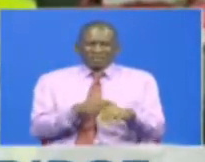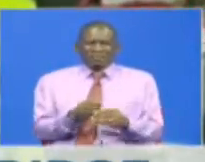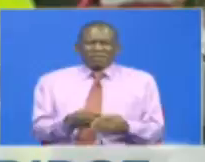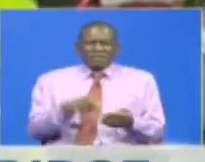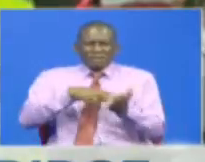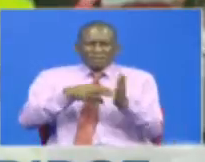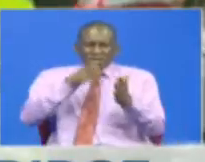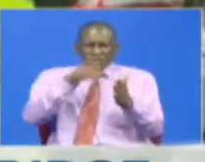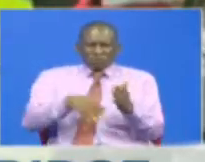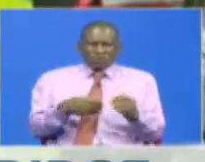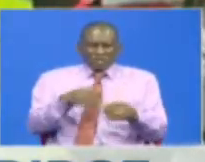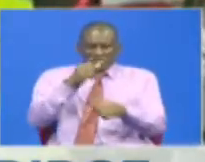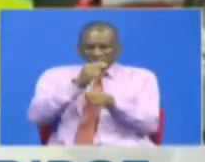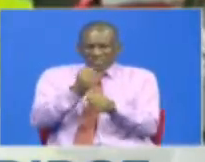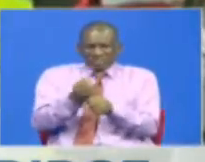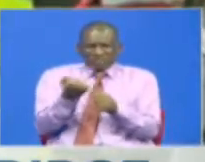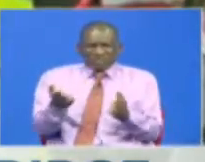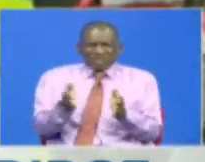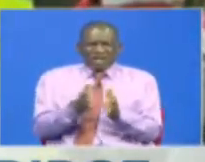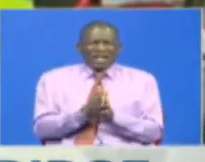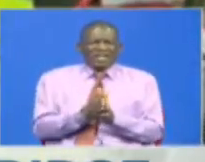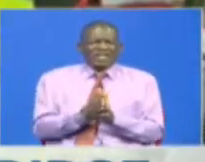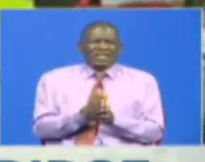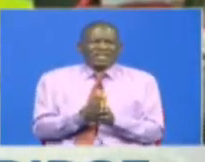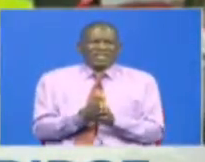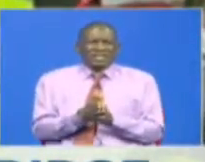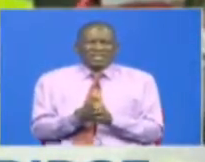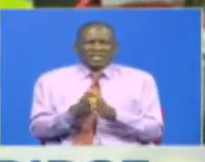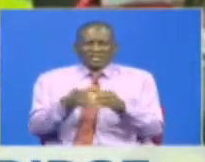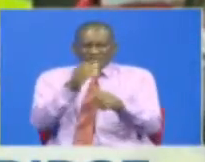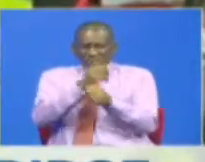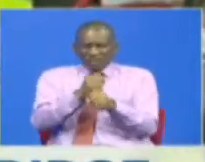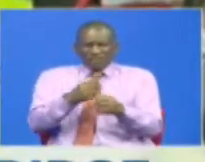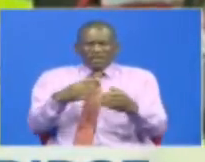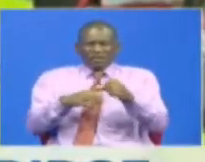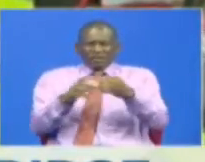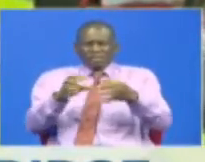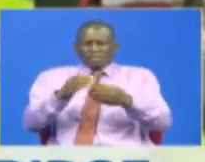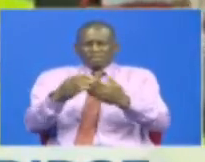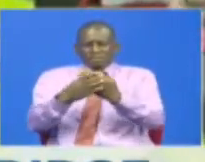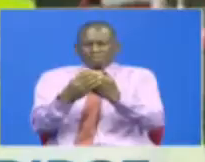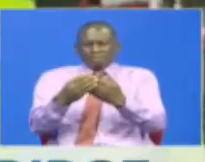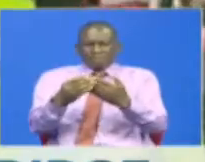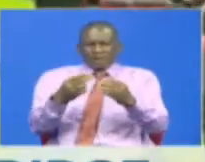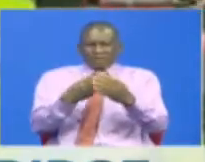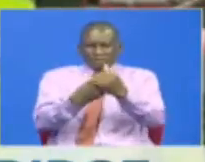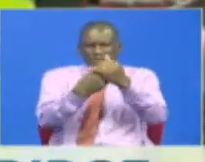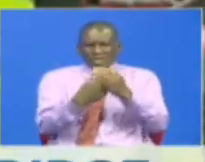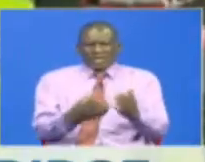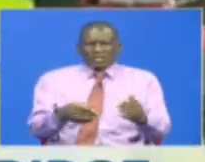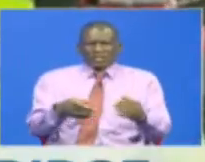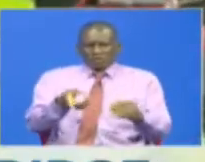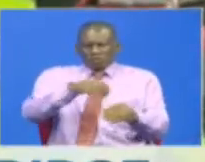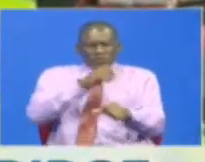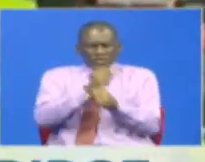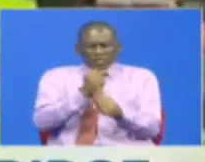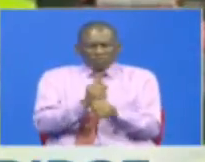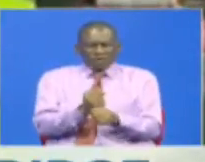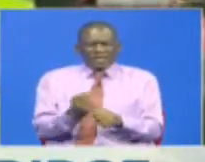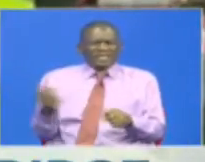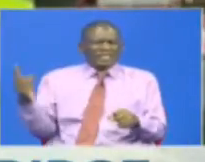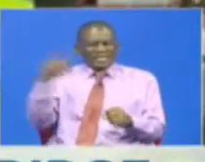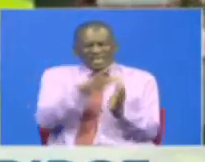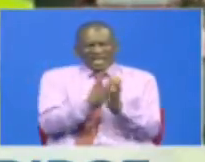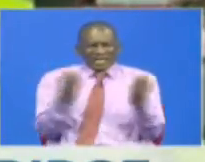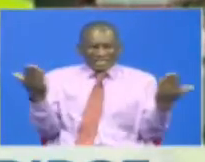that our staffs and our partners, we are going to burn night oil